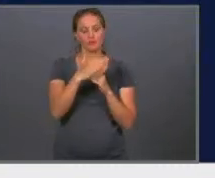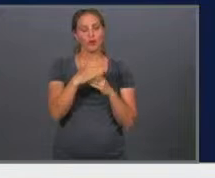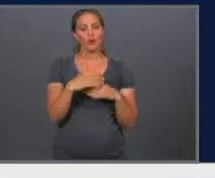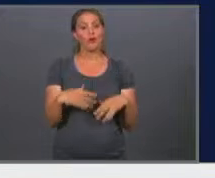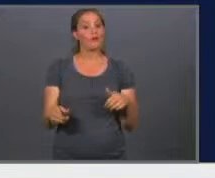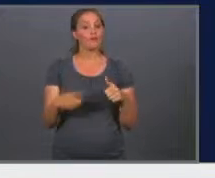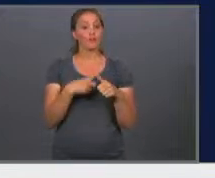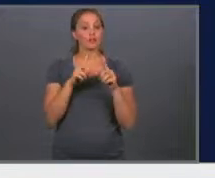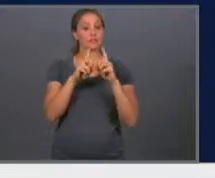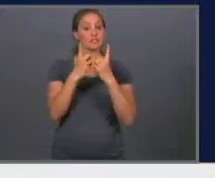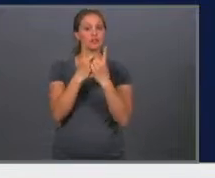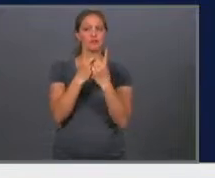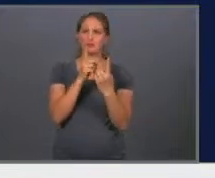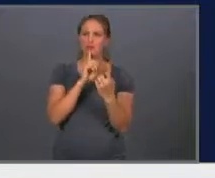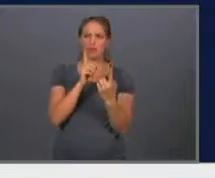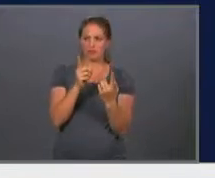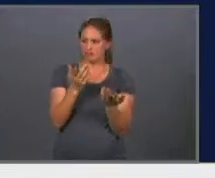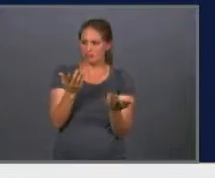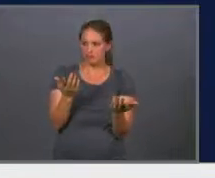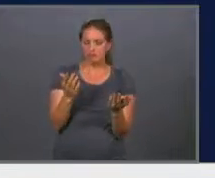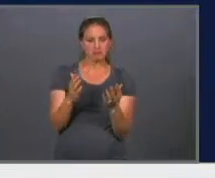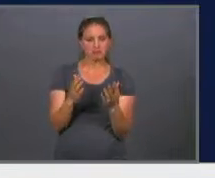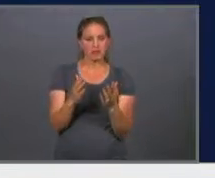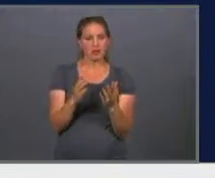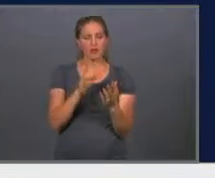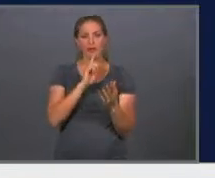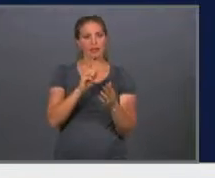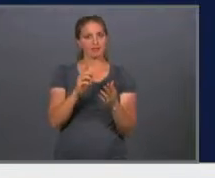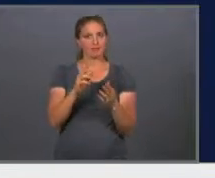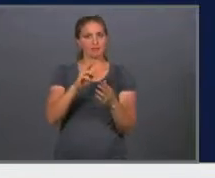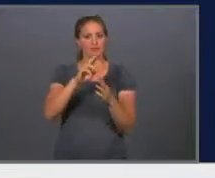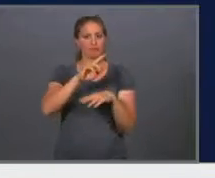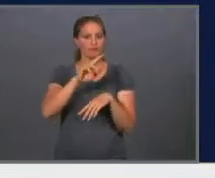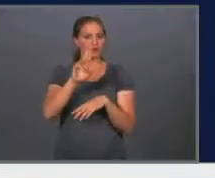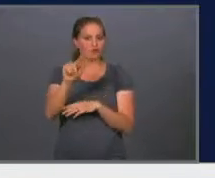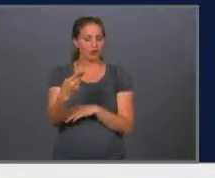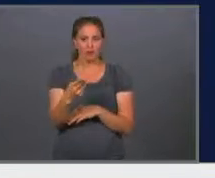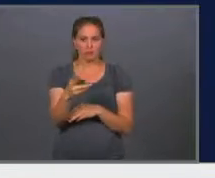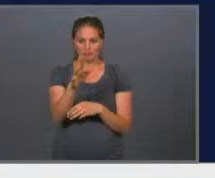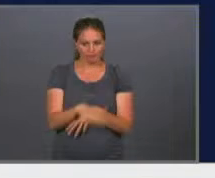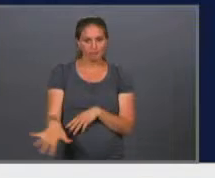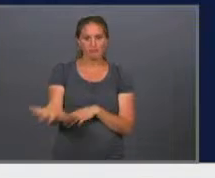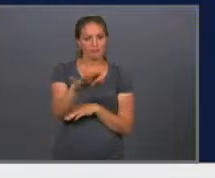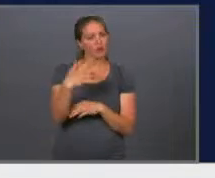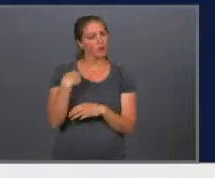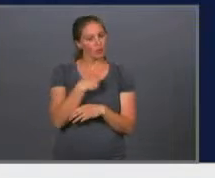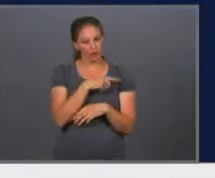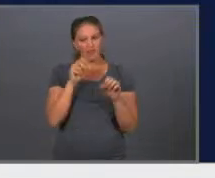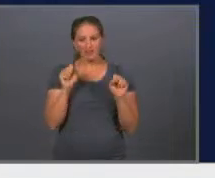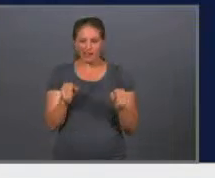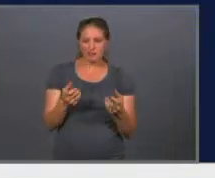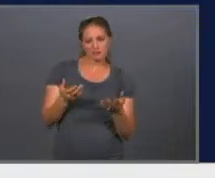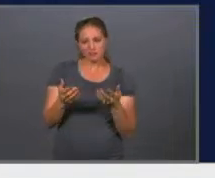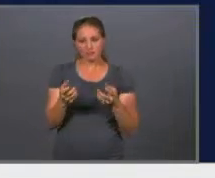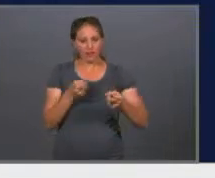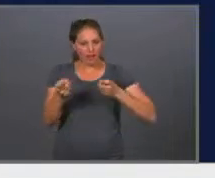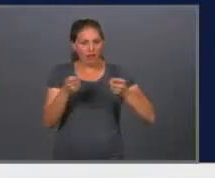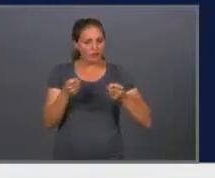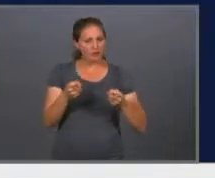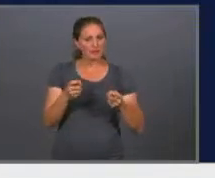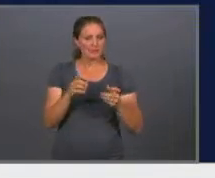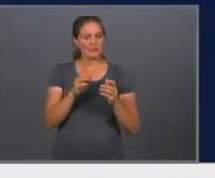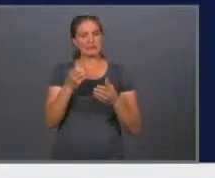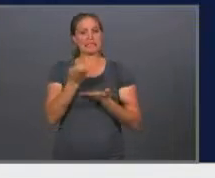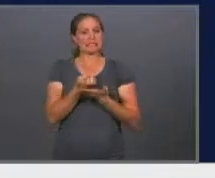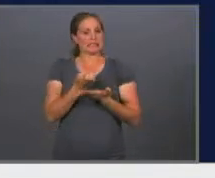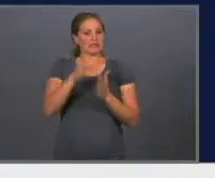District, and generally to the larger extent Utah, we can weather some economic downturn. We can weather some of these storms